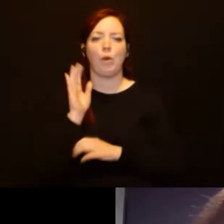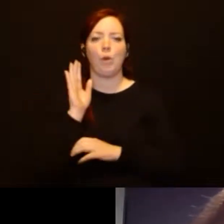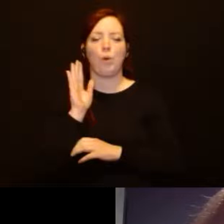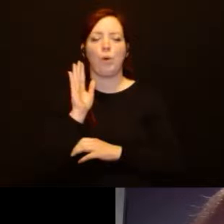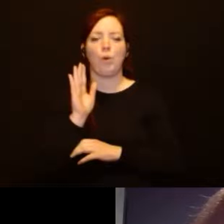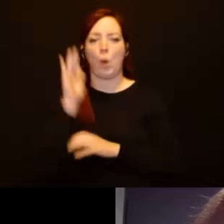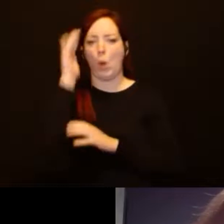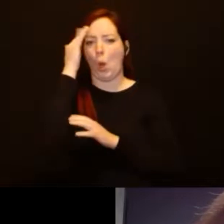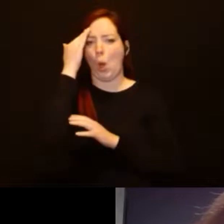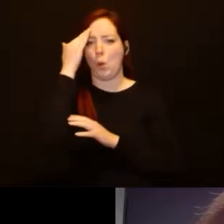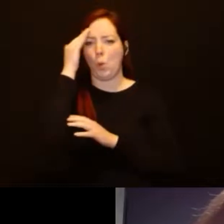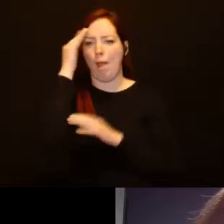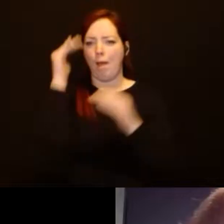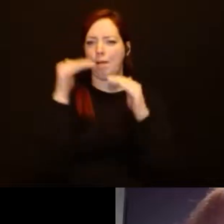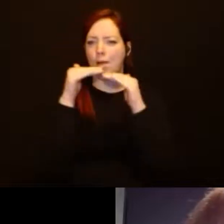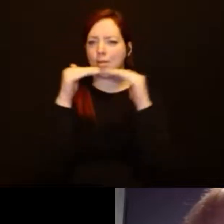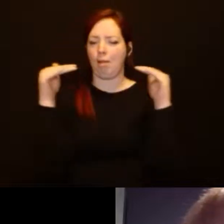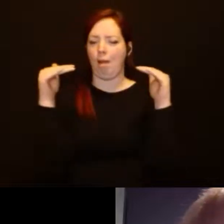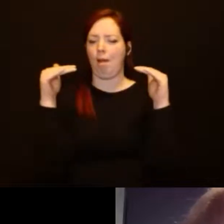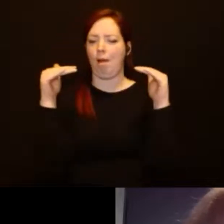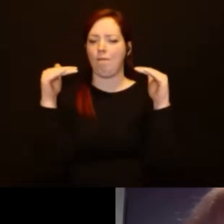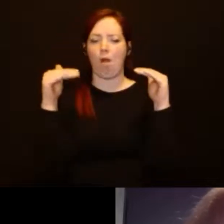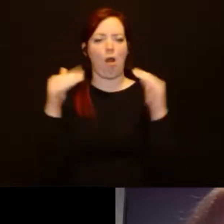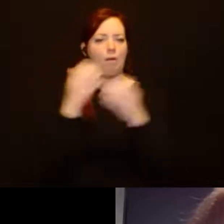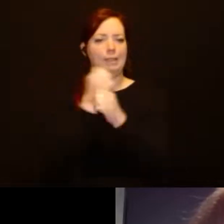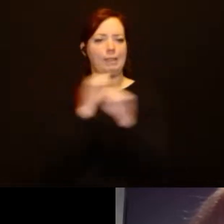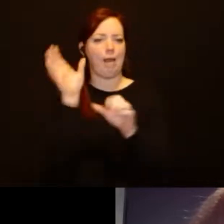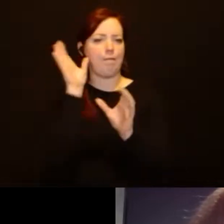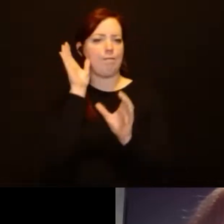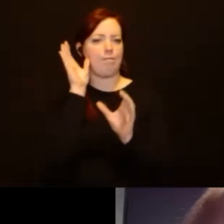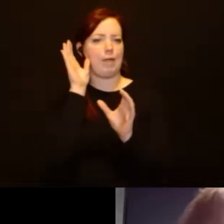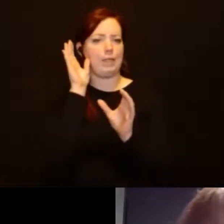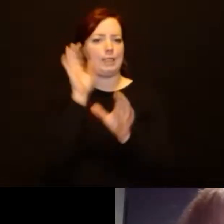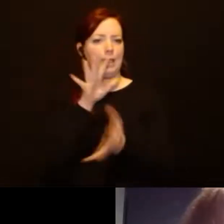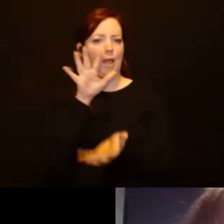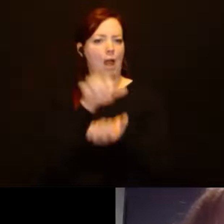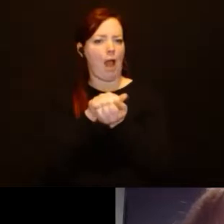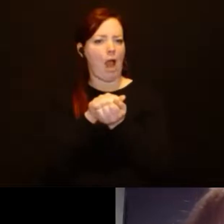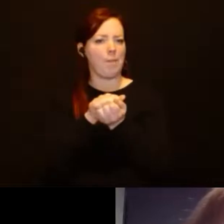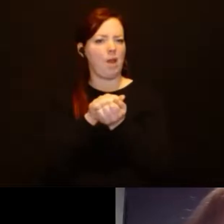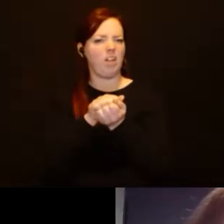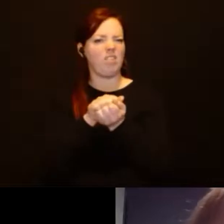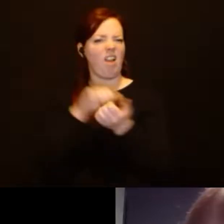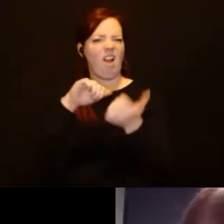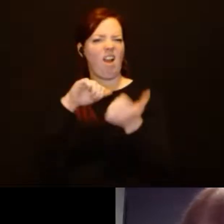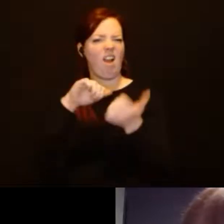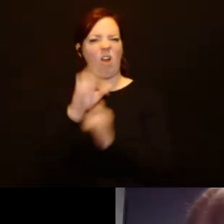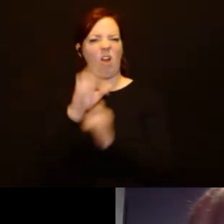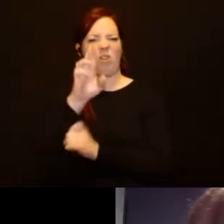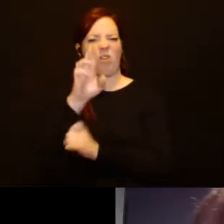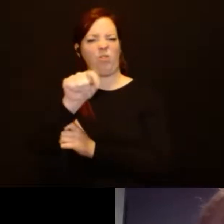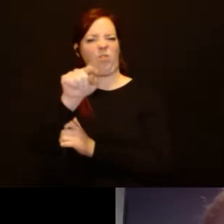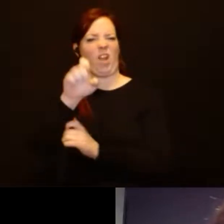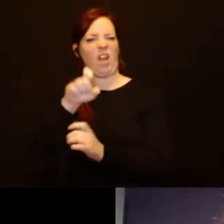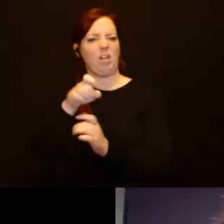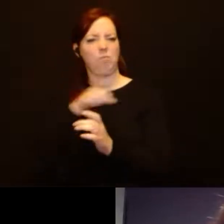listening practices? And it's kind of a comparison to the first question. 20 seconds